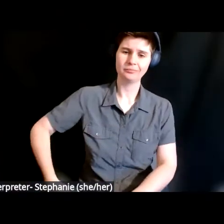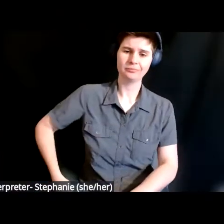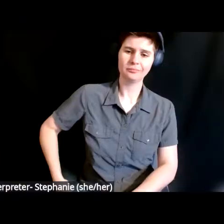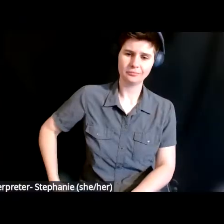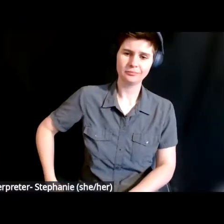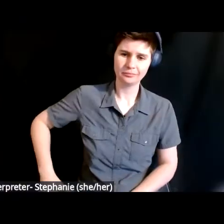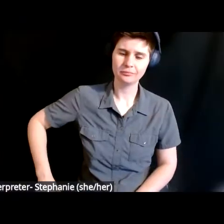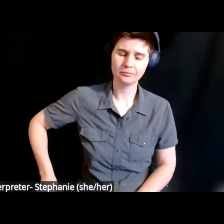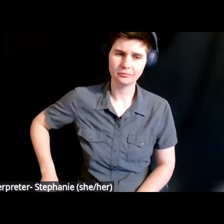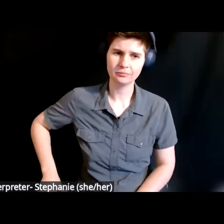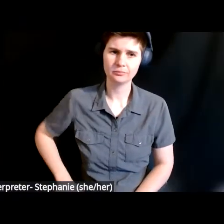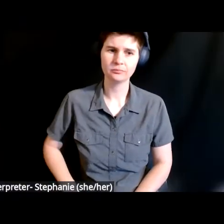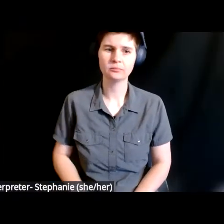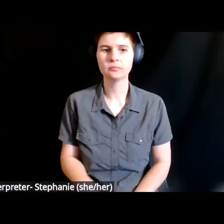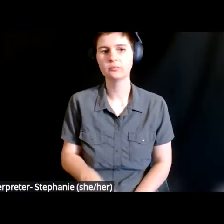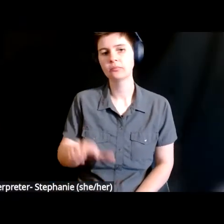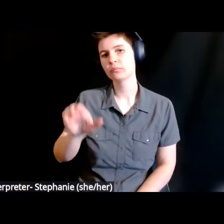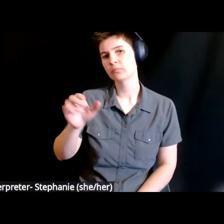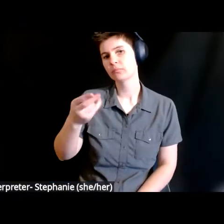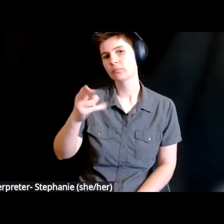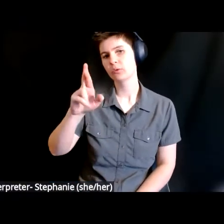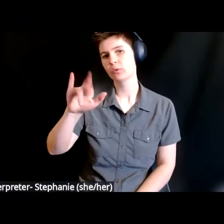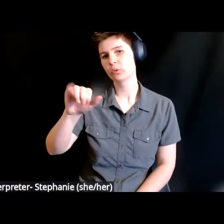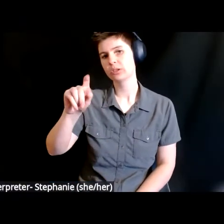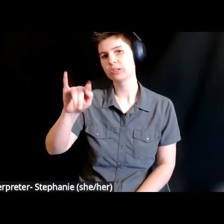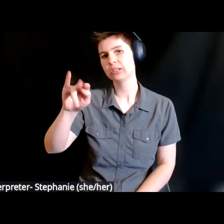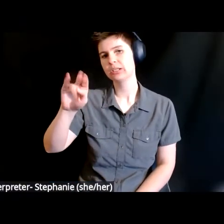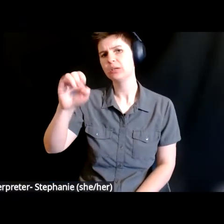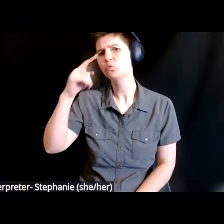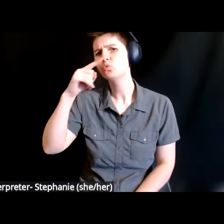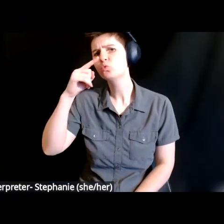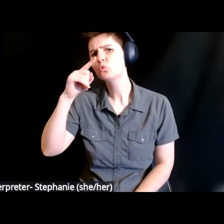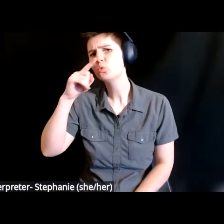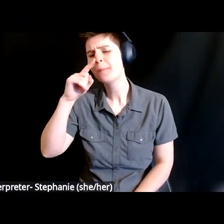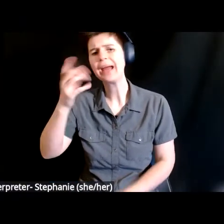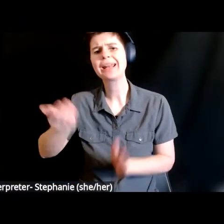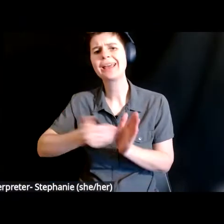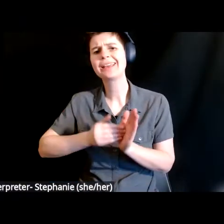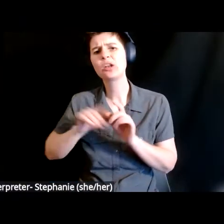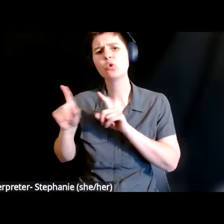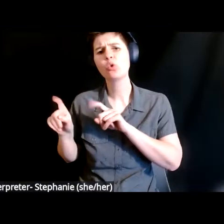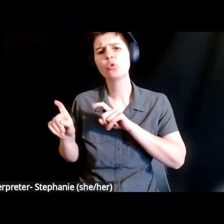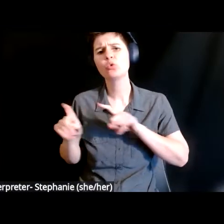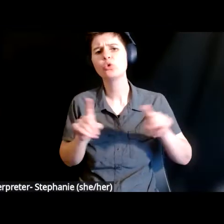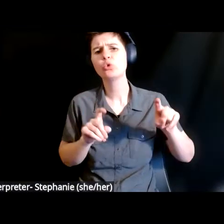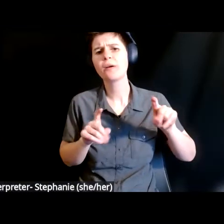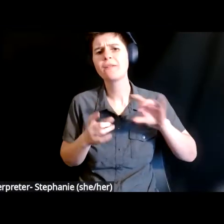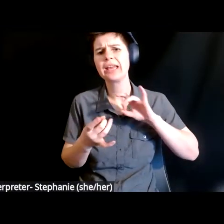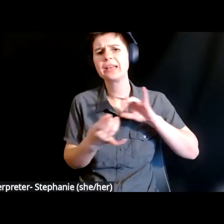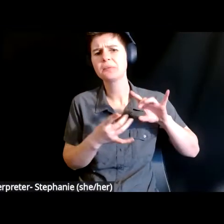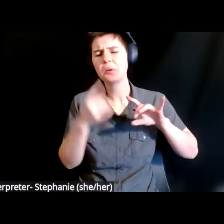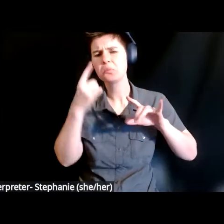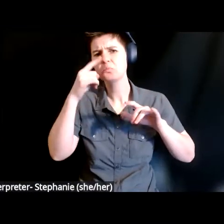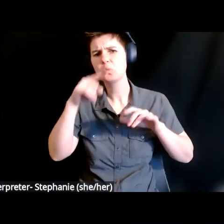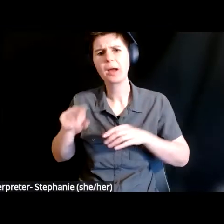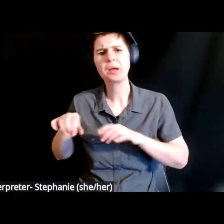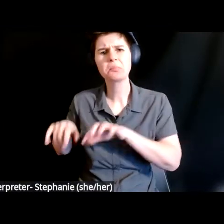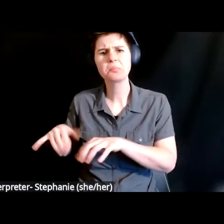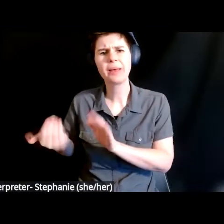And then Christine, maybe you could try sharing the link for the survey again. I don't see it either.